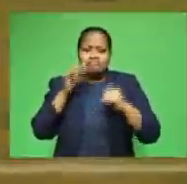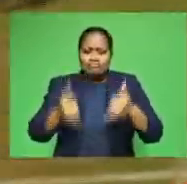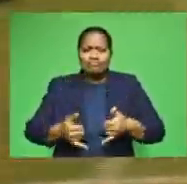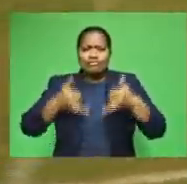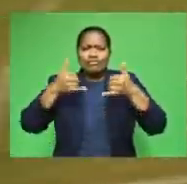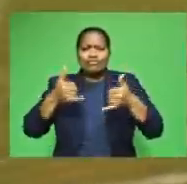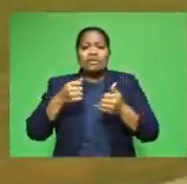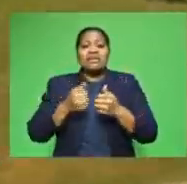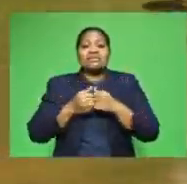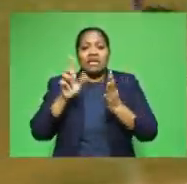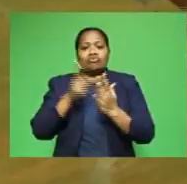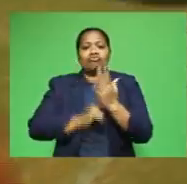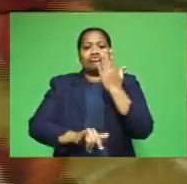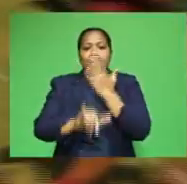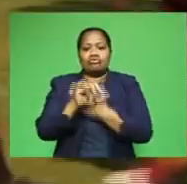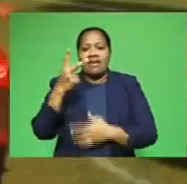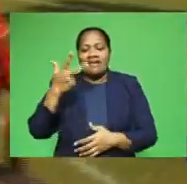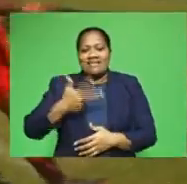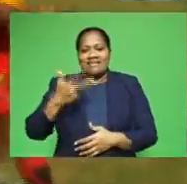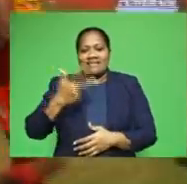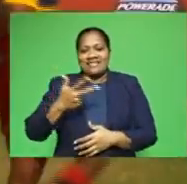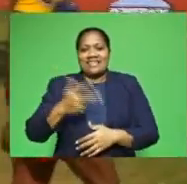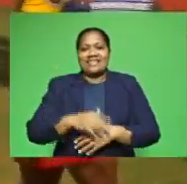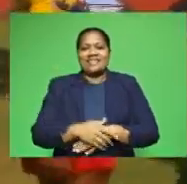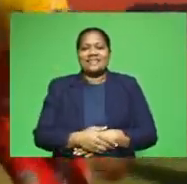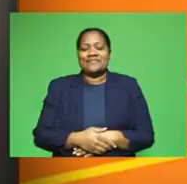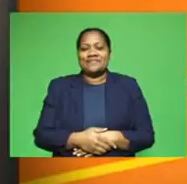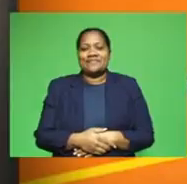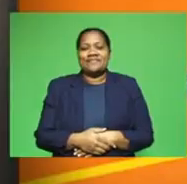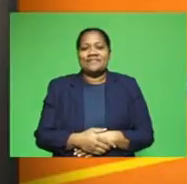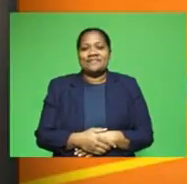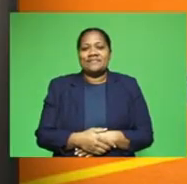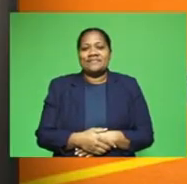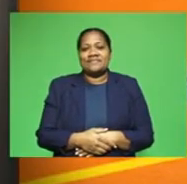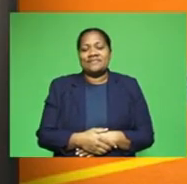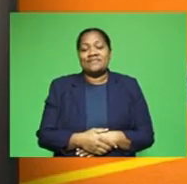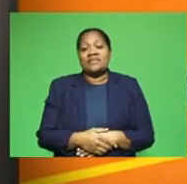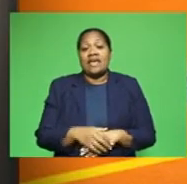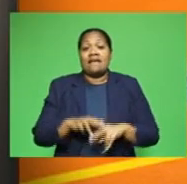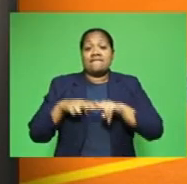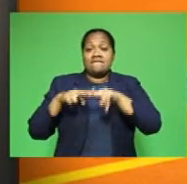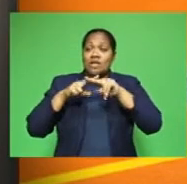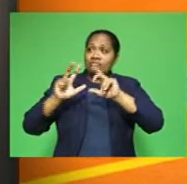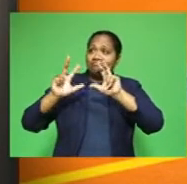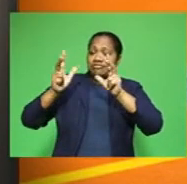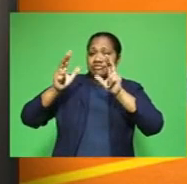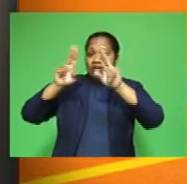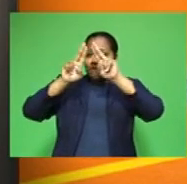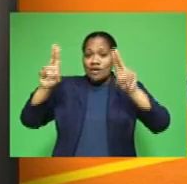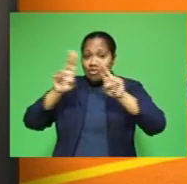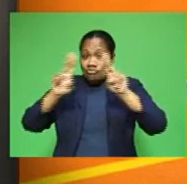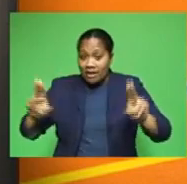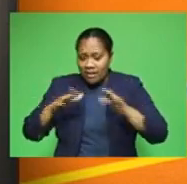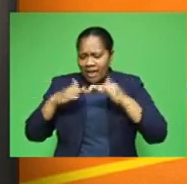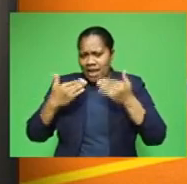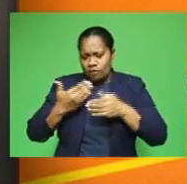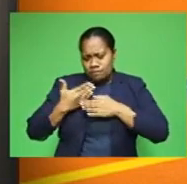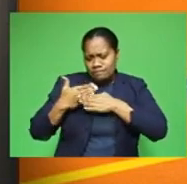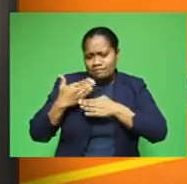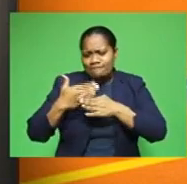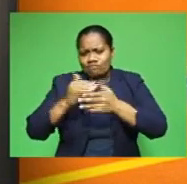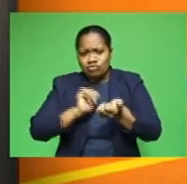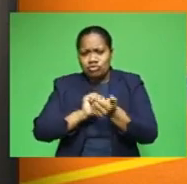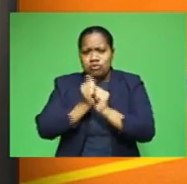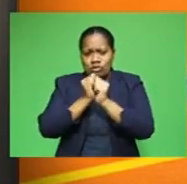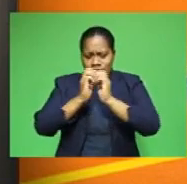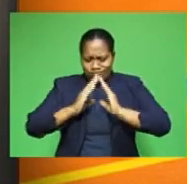July 18th. Aquila Dama, FBC Sports. The Fiji Volleyball Federation is working to get the sport back up and